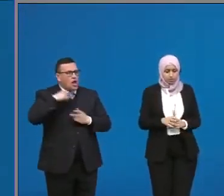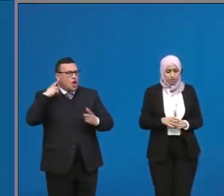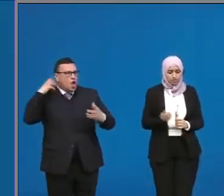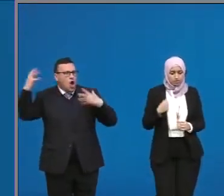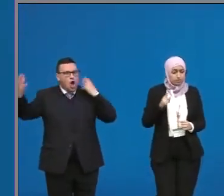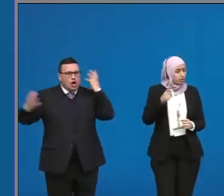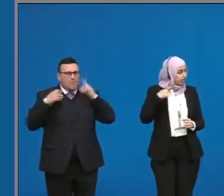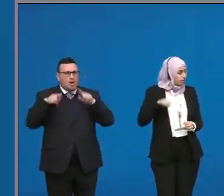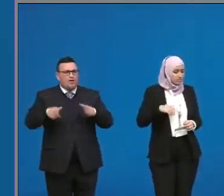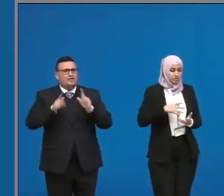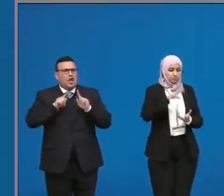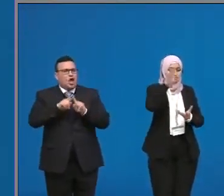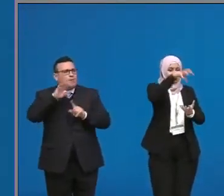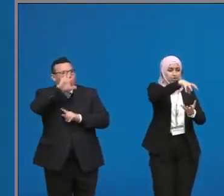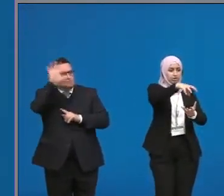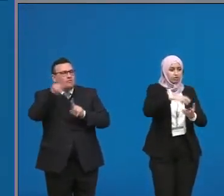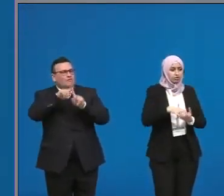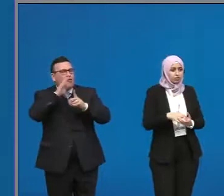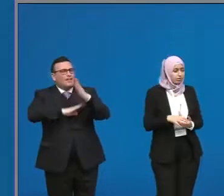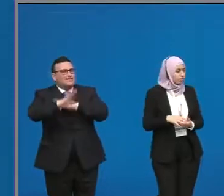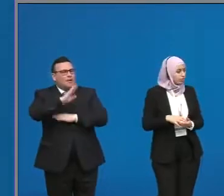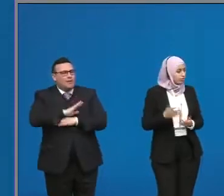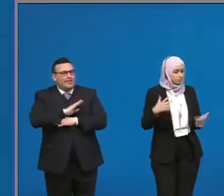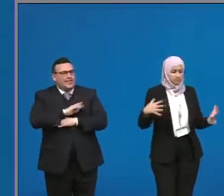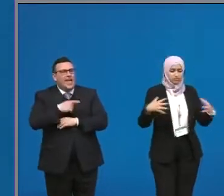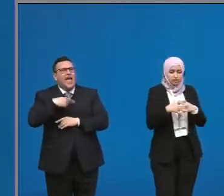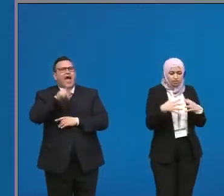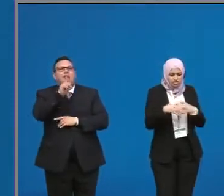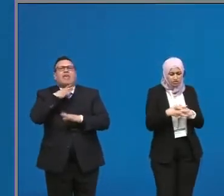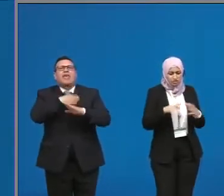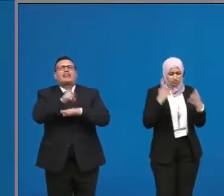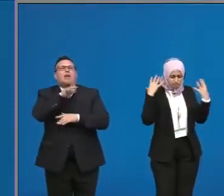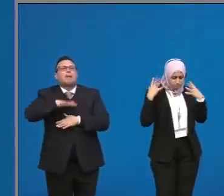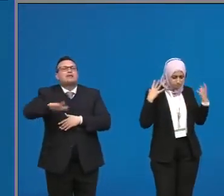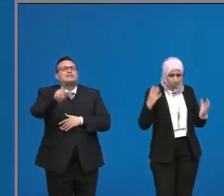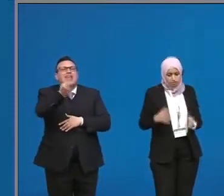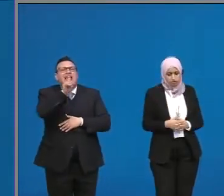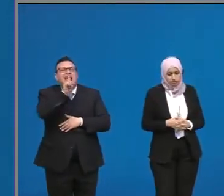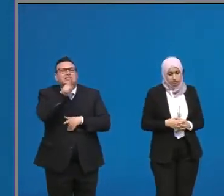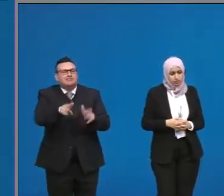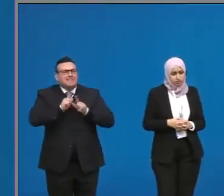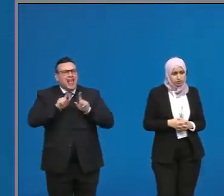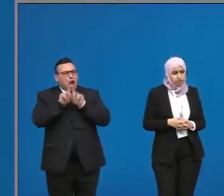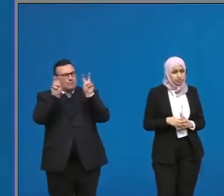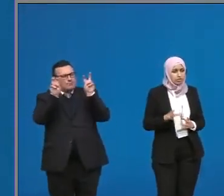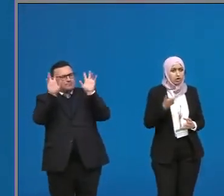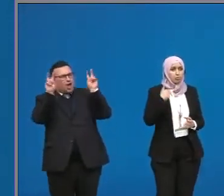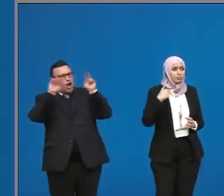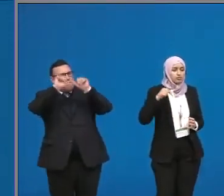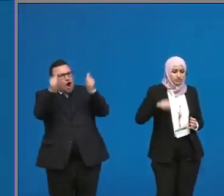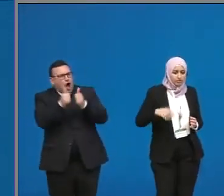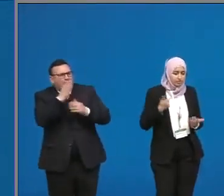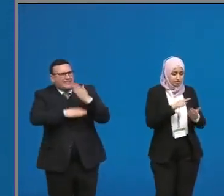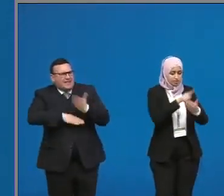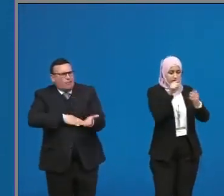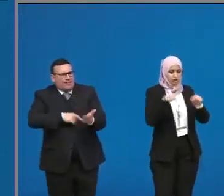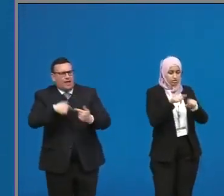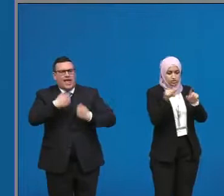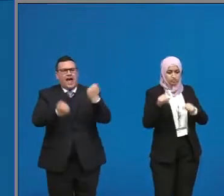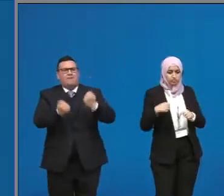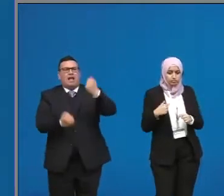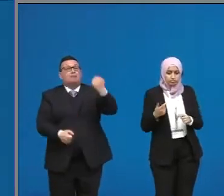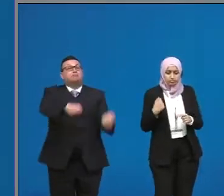when we are in a space suit, when we have multiple devices at hand, and